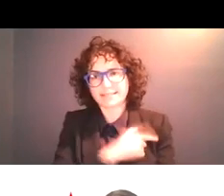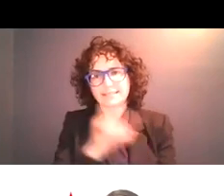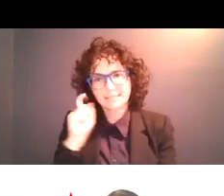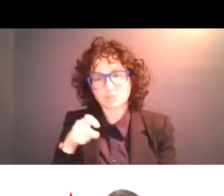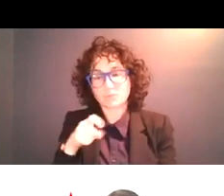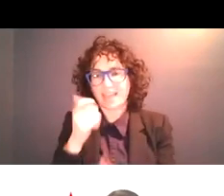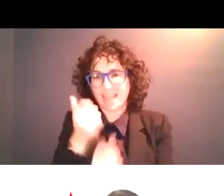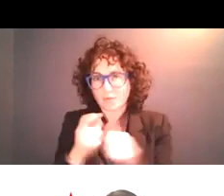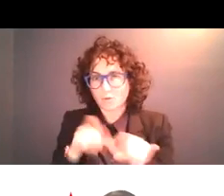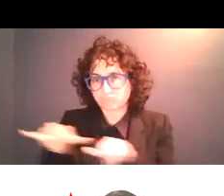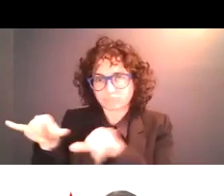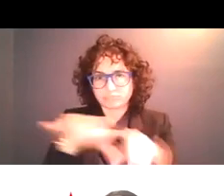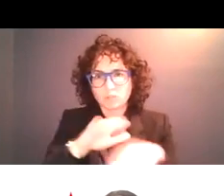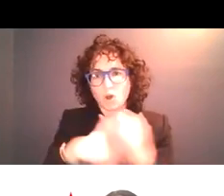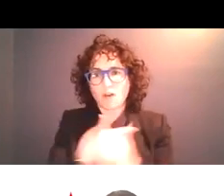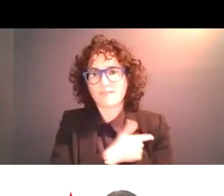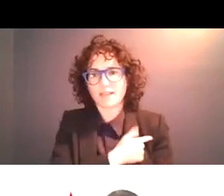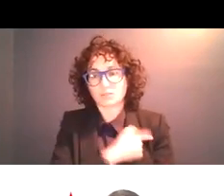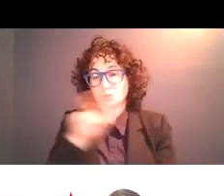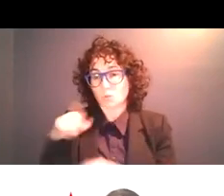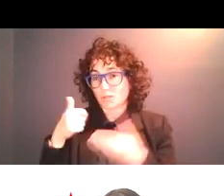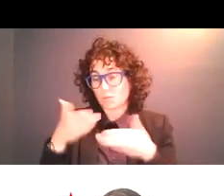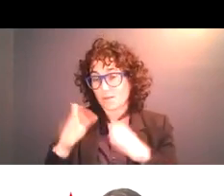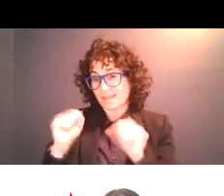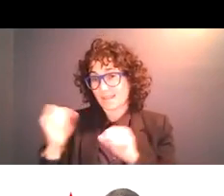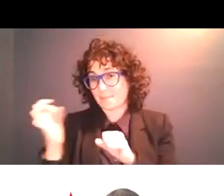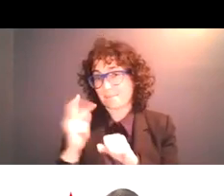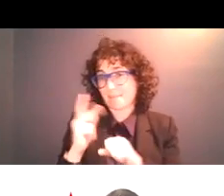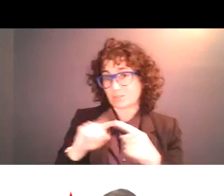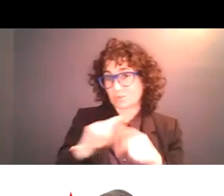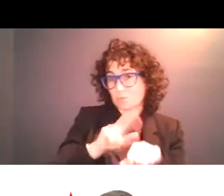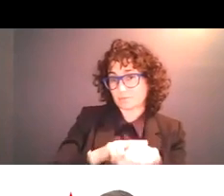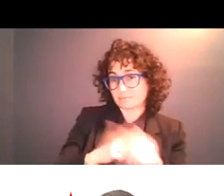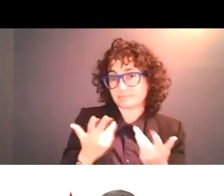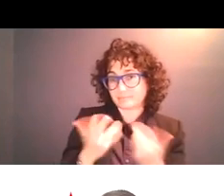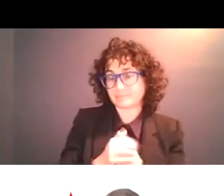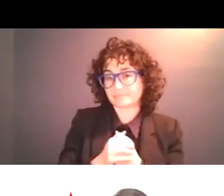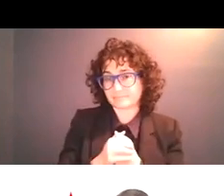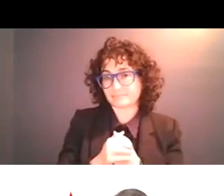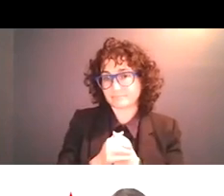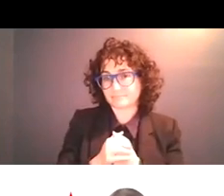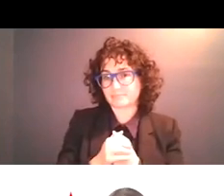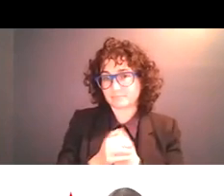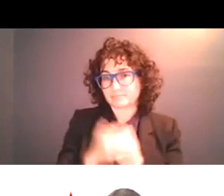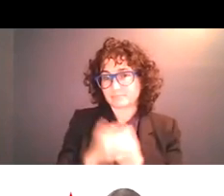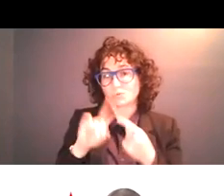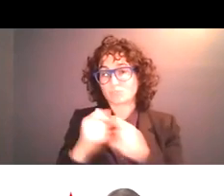everyone vaccinated. Is the only way we can go back to the way we used to be, to our normalcy, to hugging each